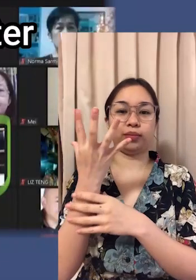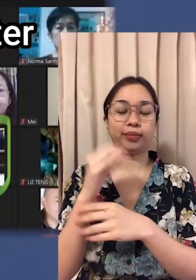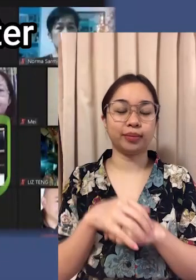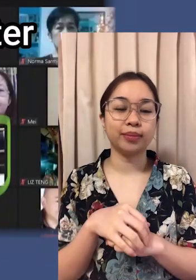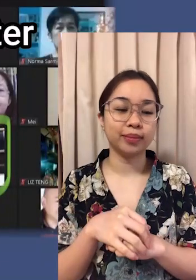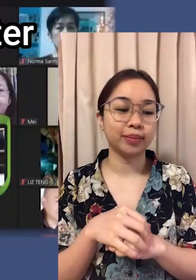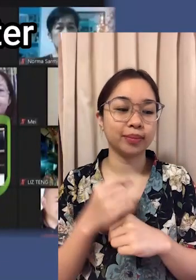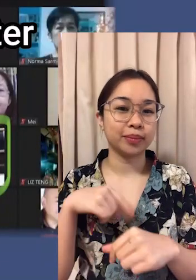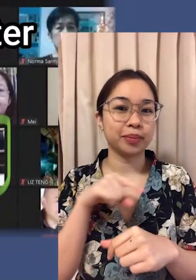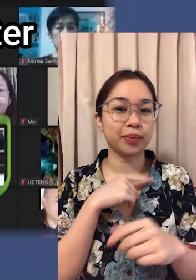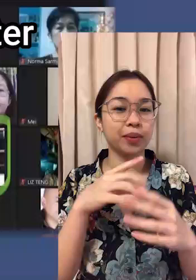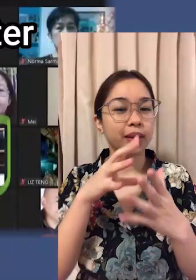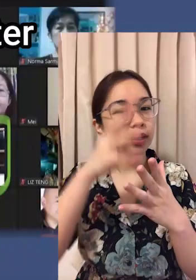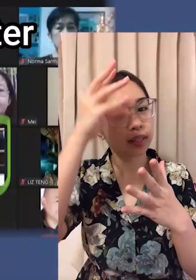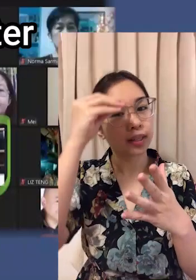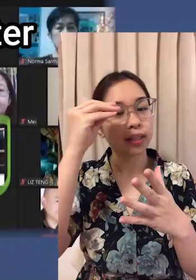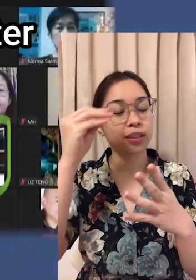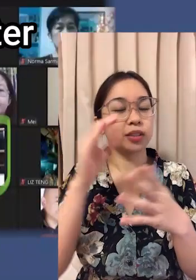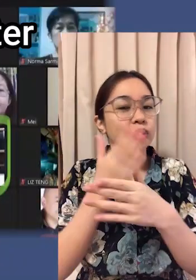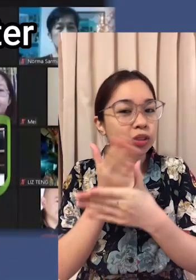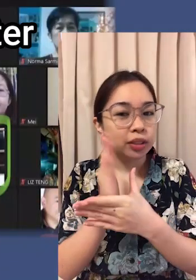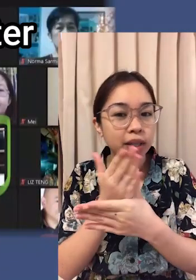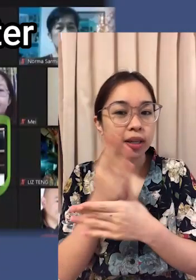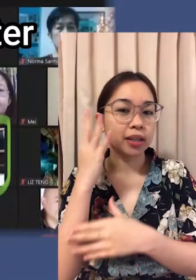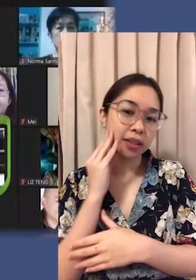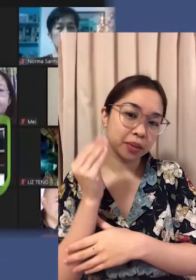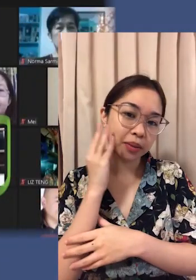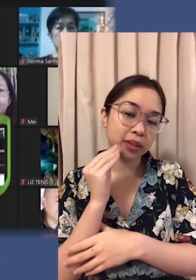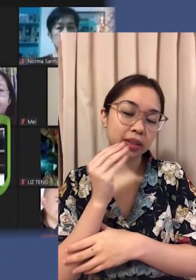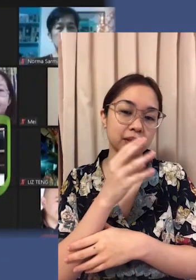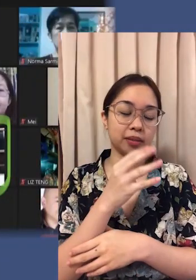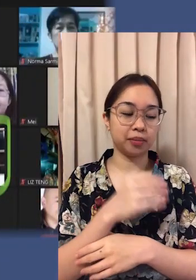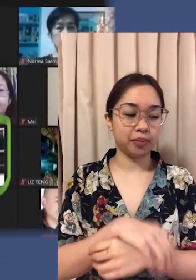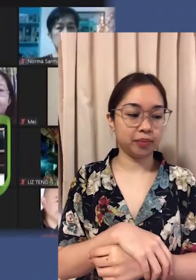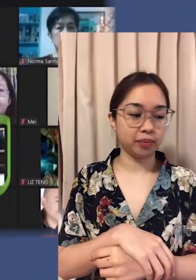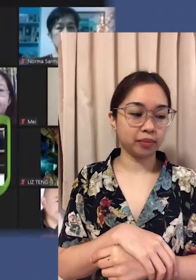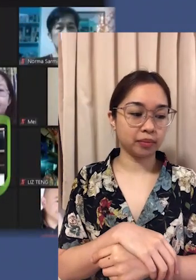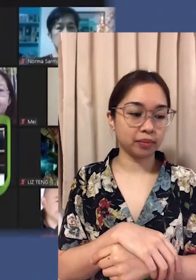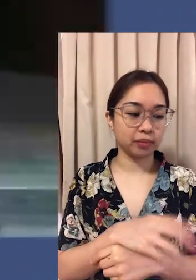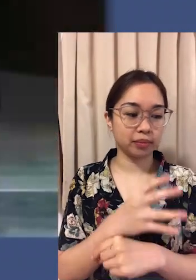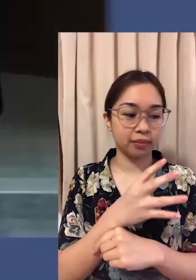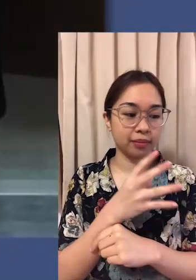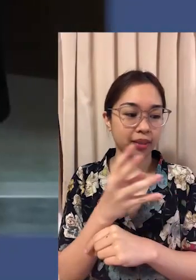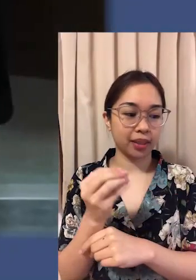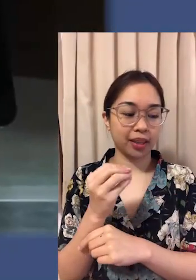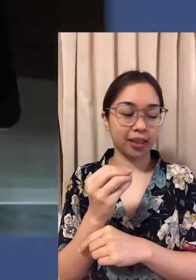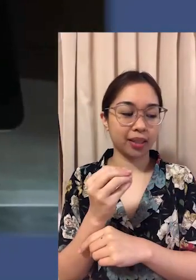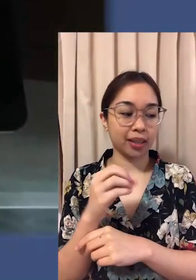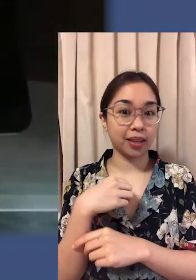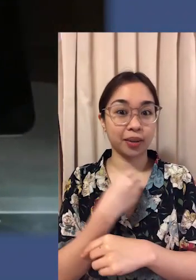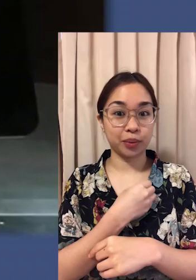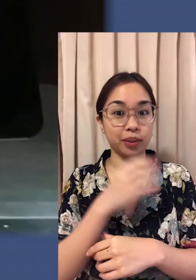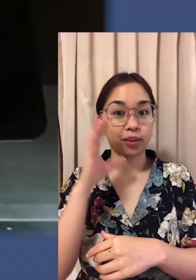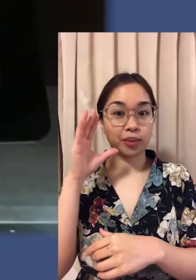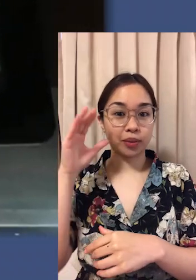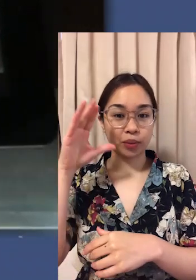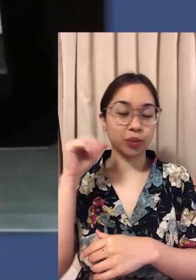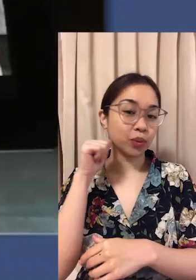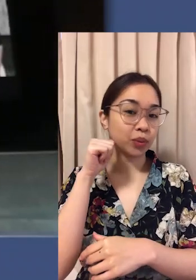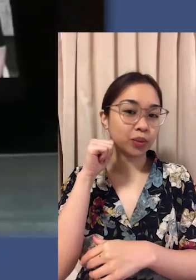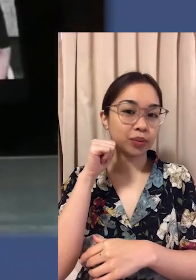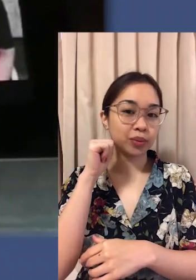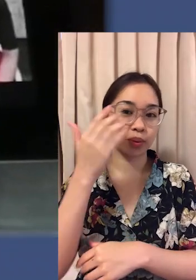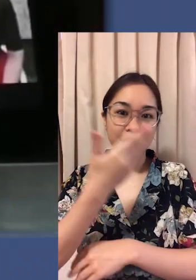the pandemic as we learn to share each other's experiences with God. And also seeing our daughter